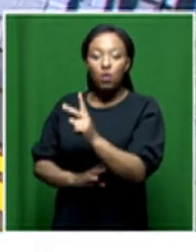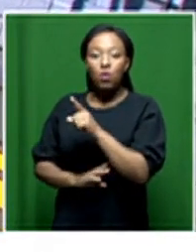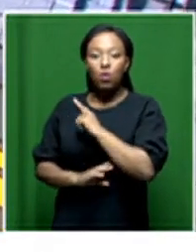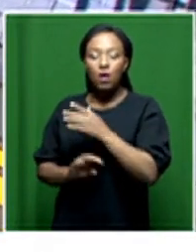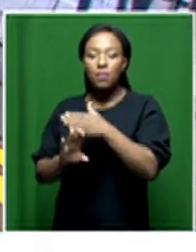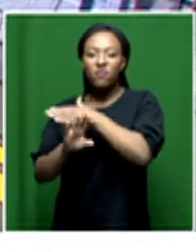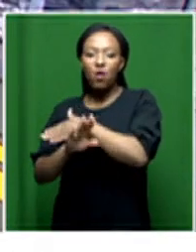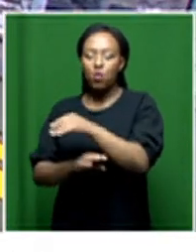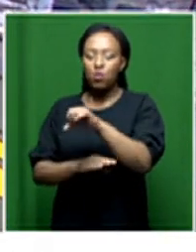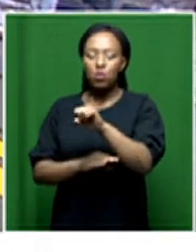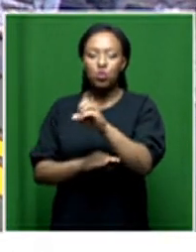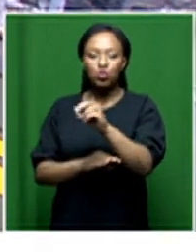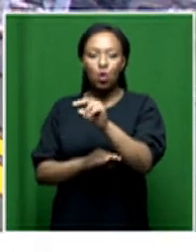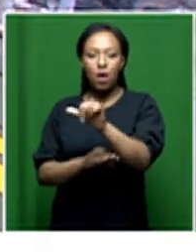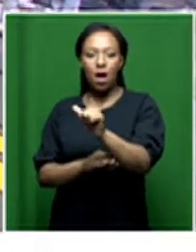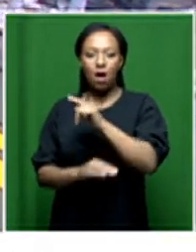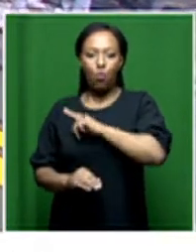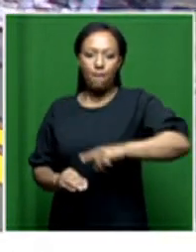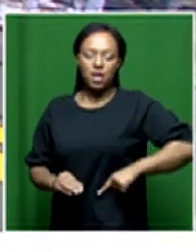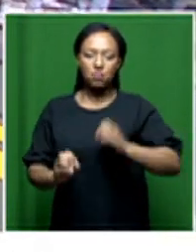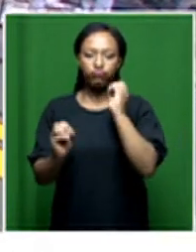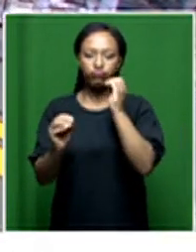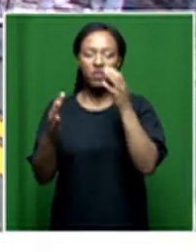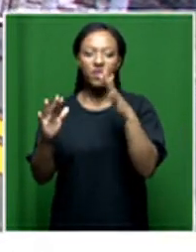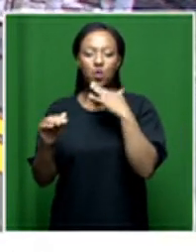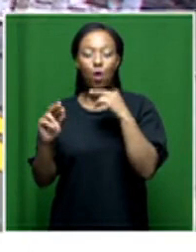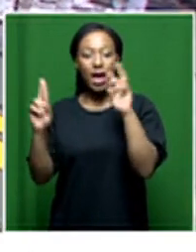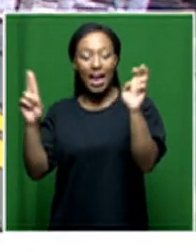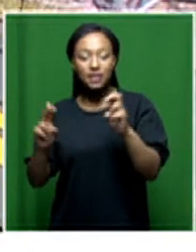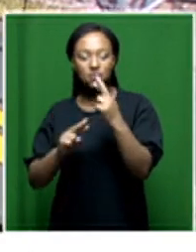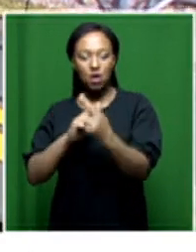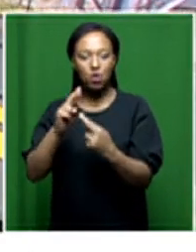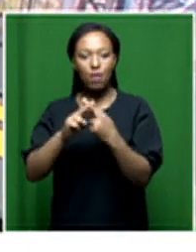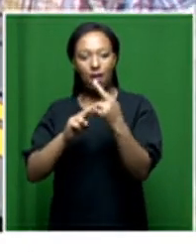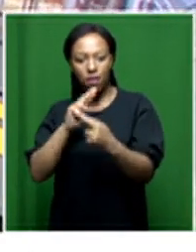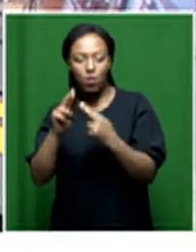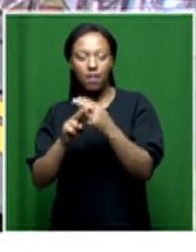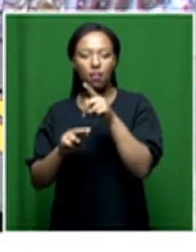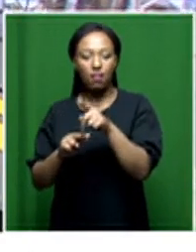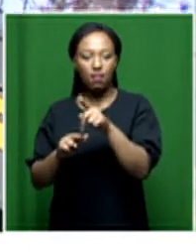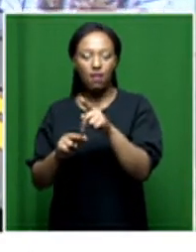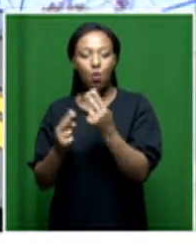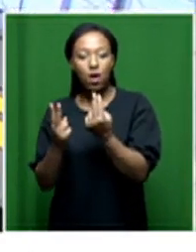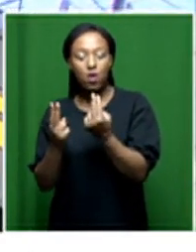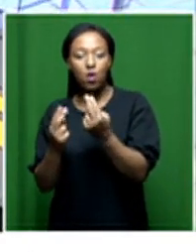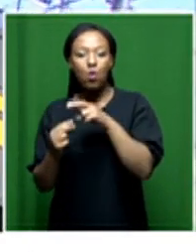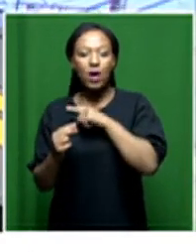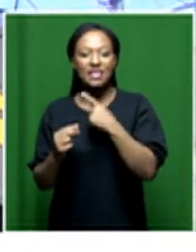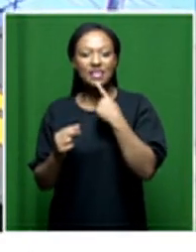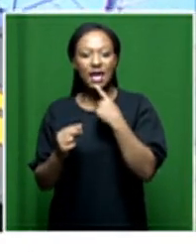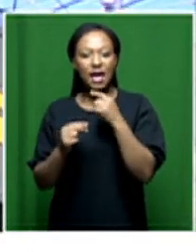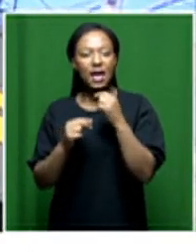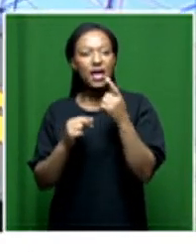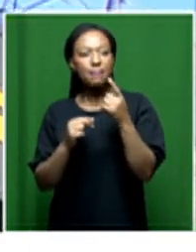the State of the Nation address, where the President spoke to renewable energy as well, and spoke to the fact that, you know, he was talking about this bid window